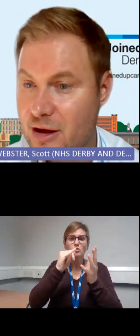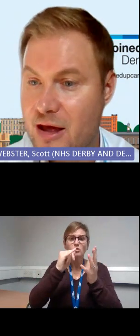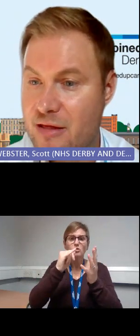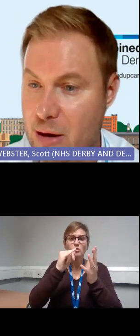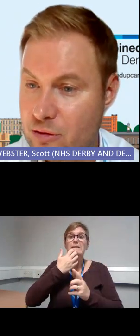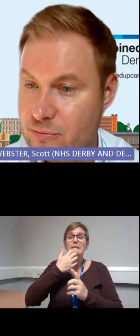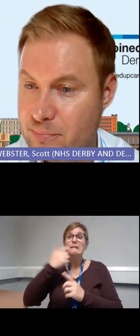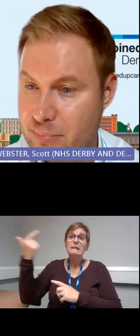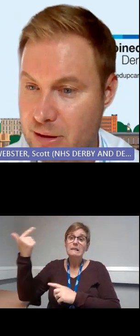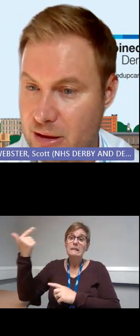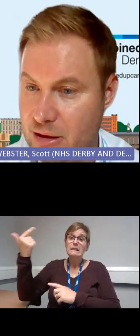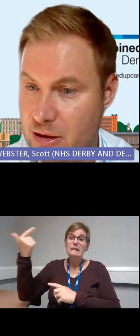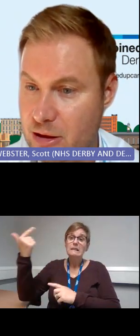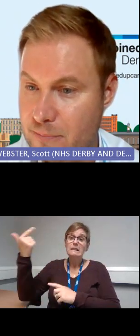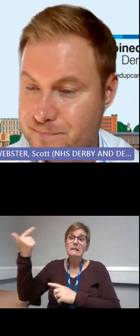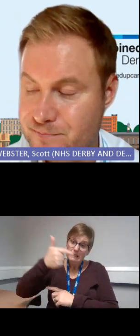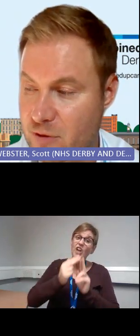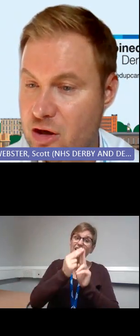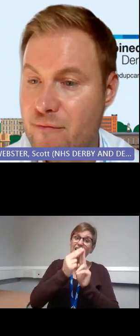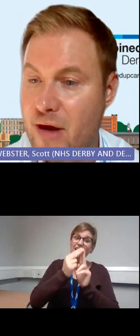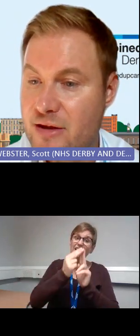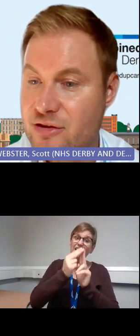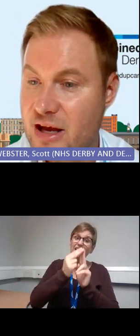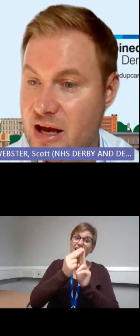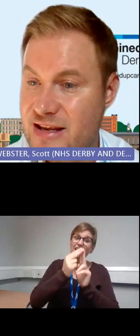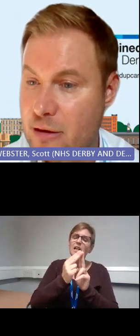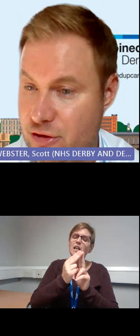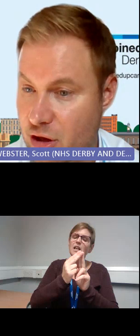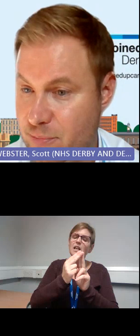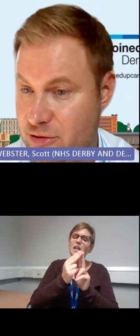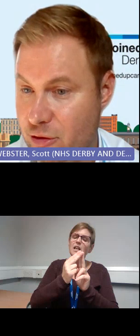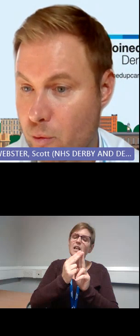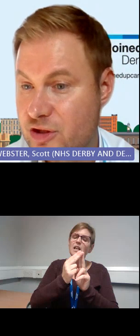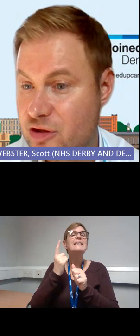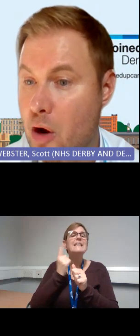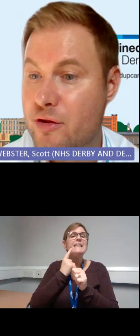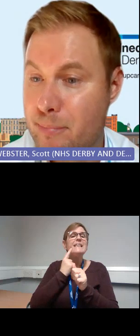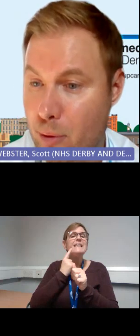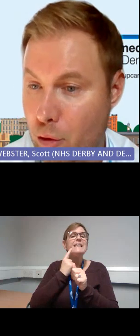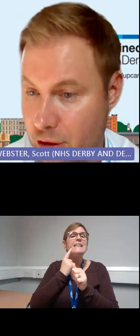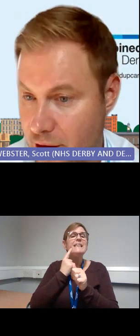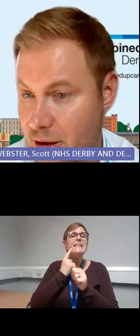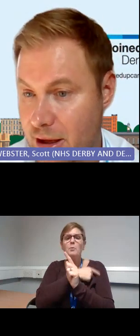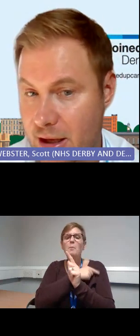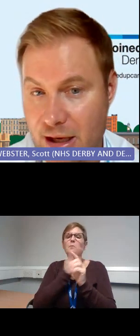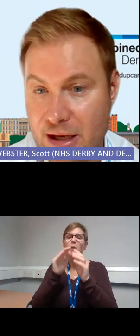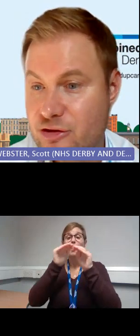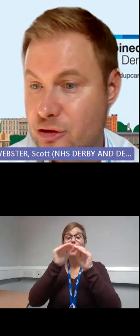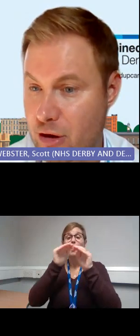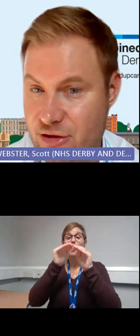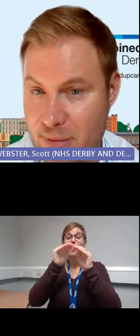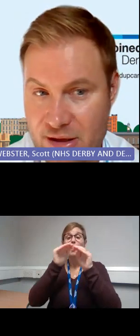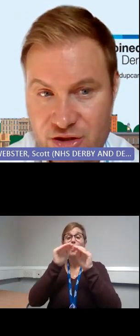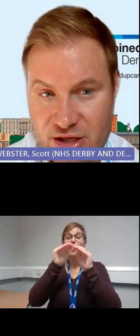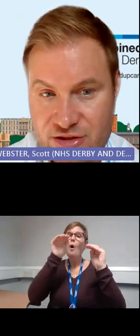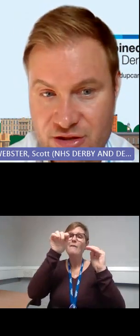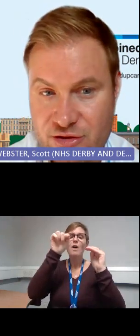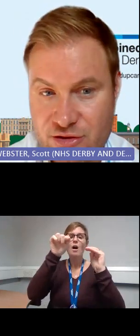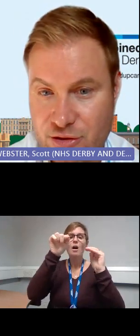Chesterfield, they would be conveyed to the nearest hospital, which is over the border into